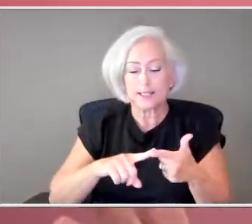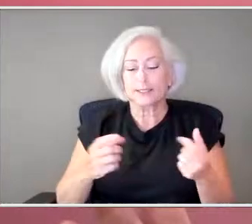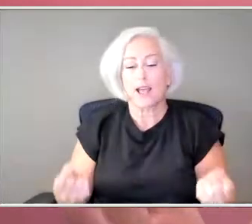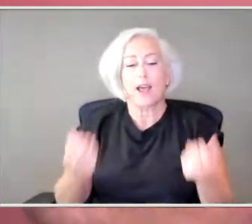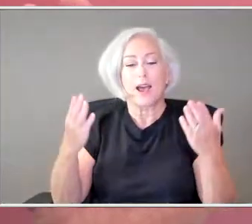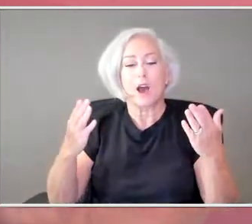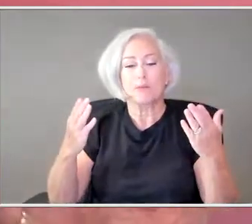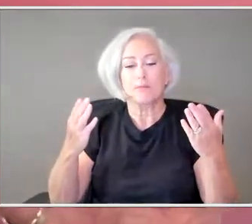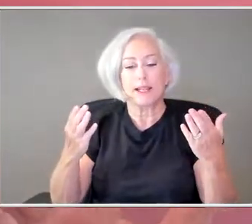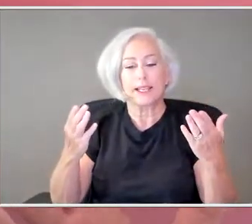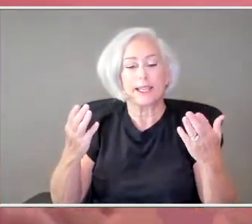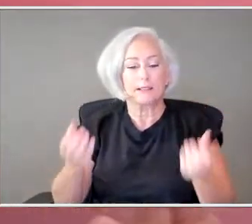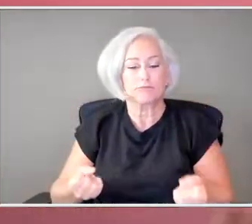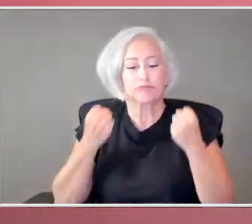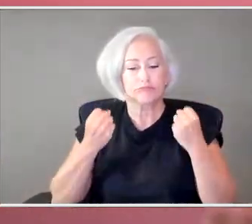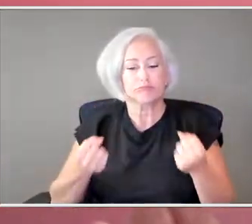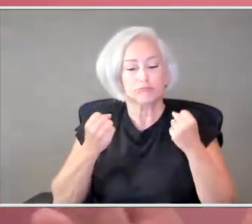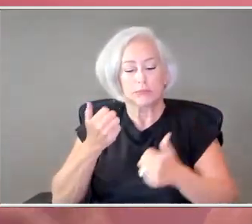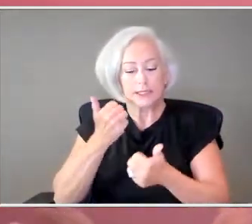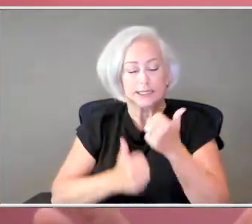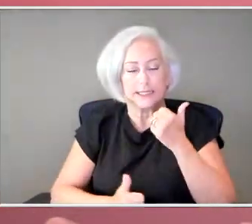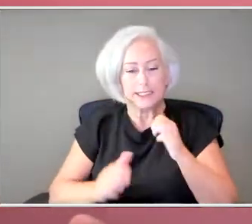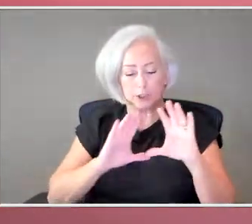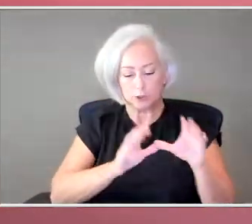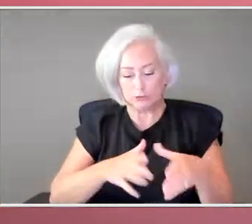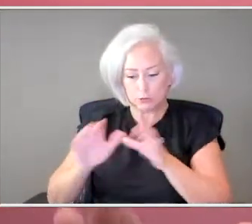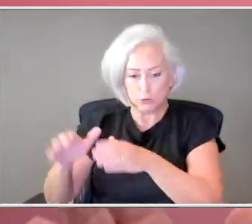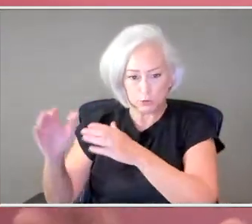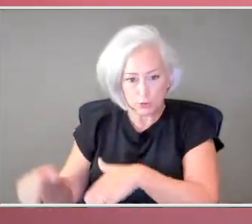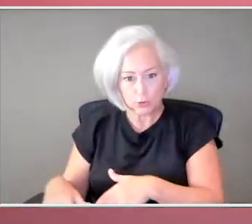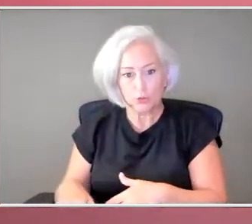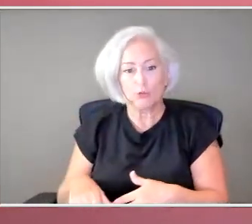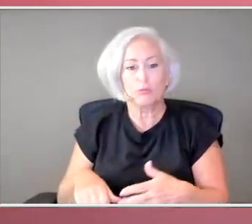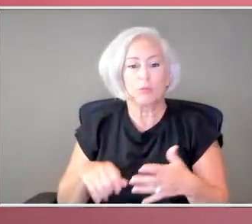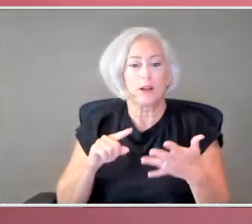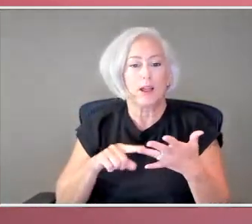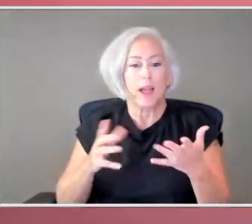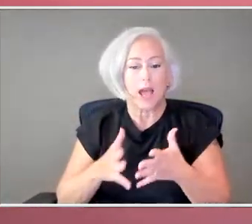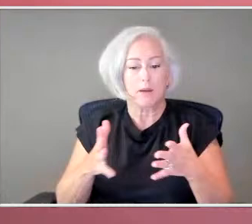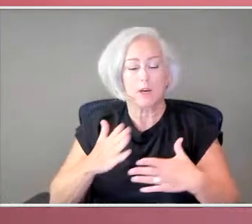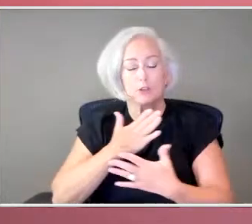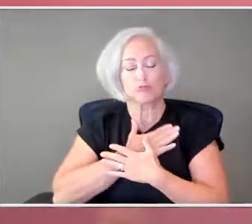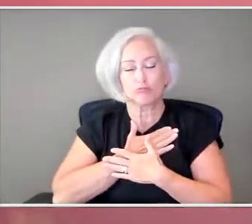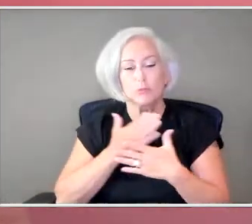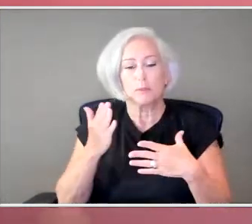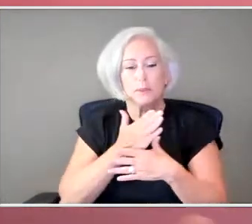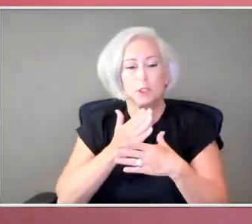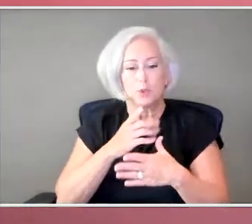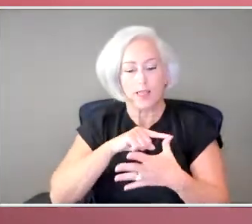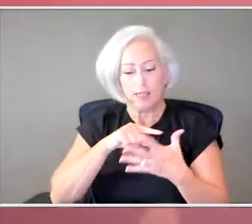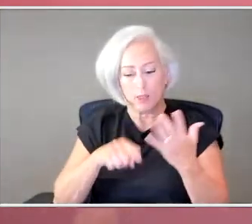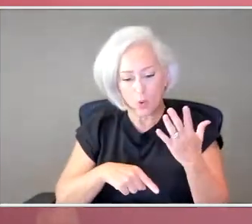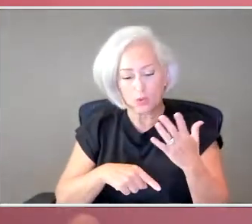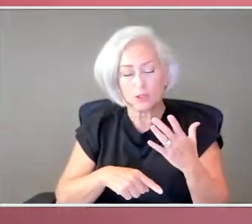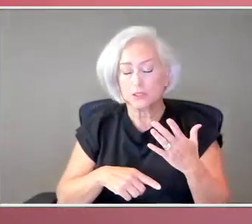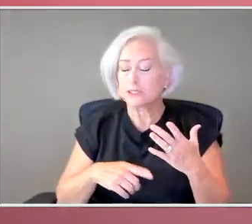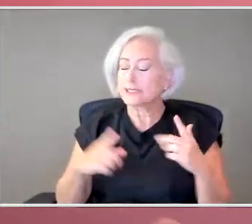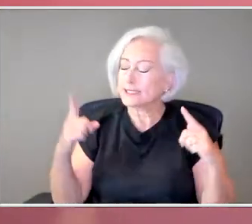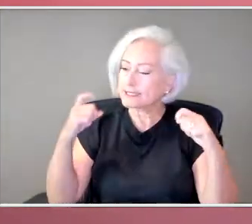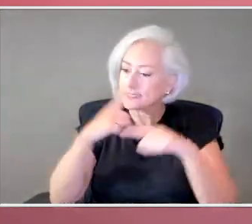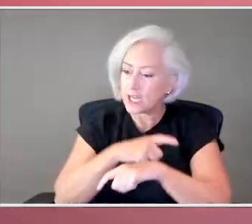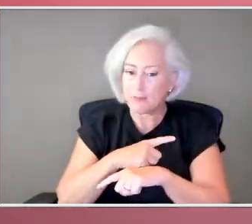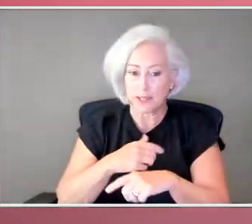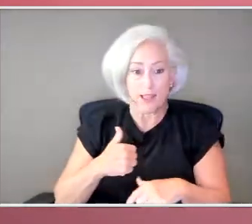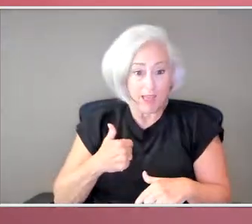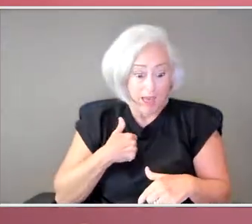long, how many sets, how much rest. So there's about 5 things that are complicated, and I've got weights I had in high school, but I